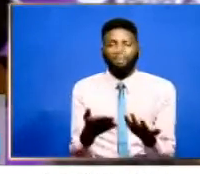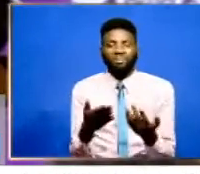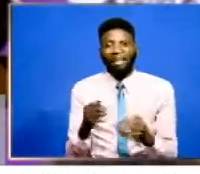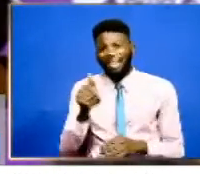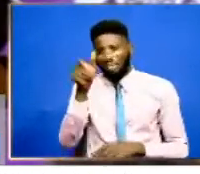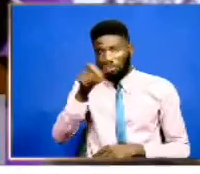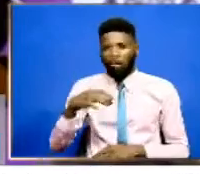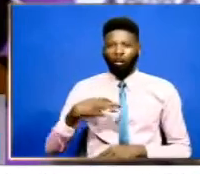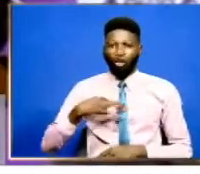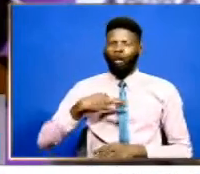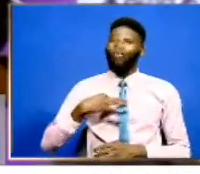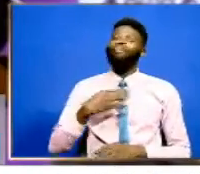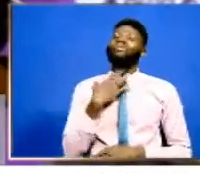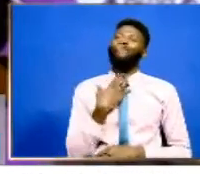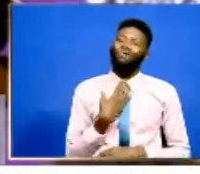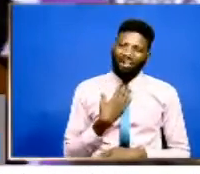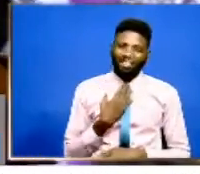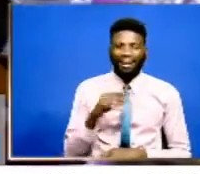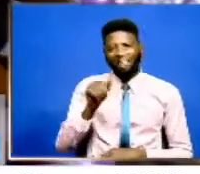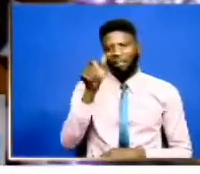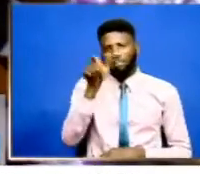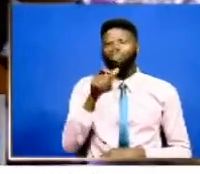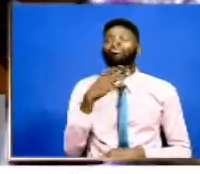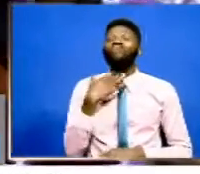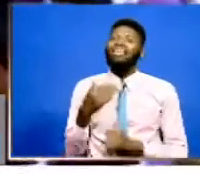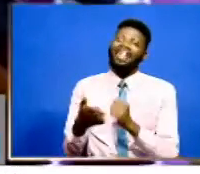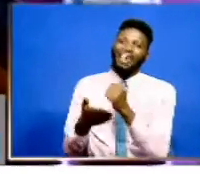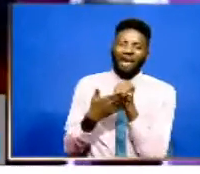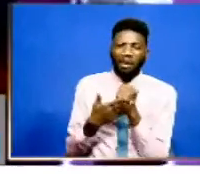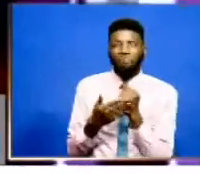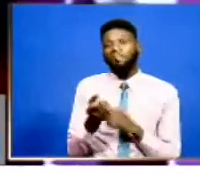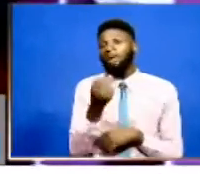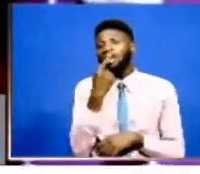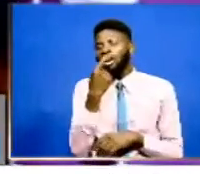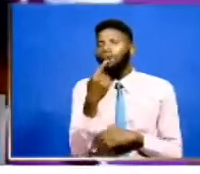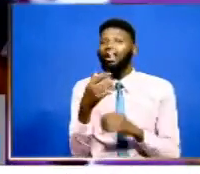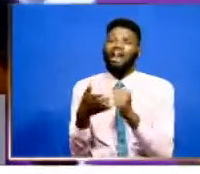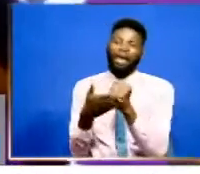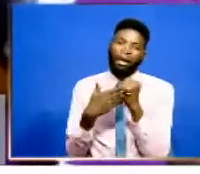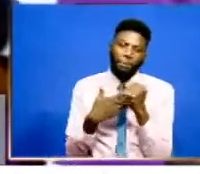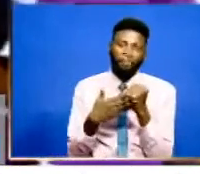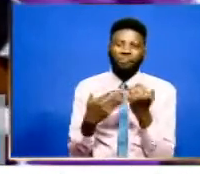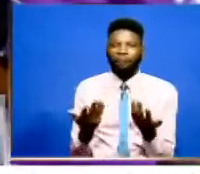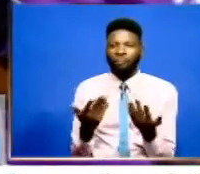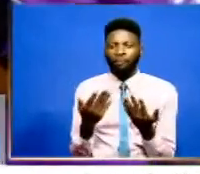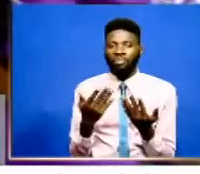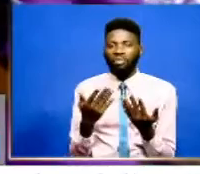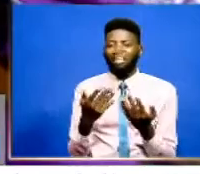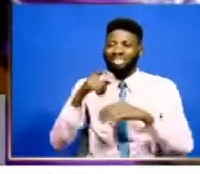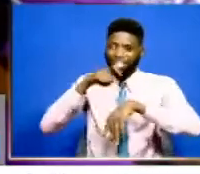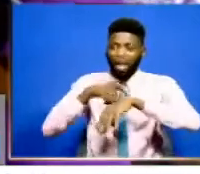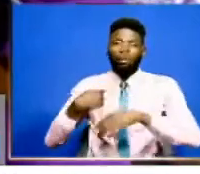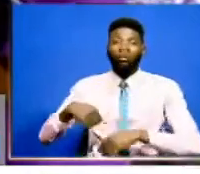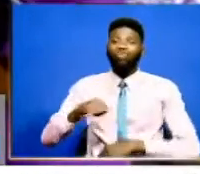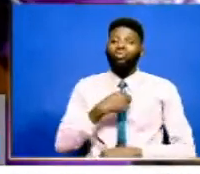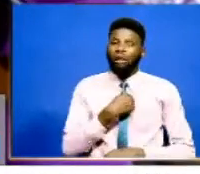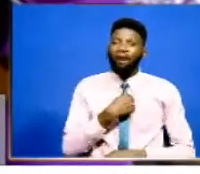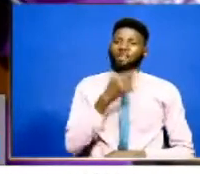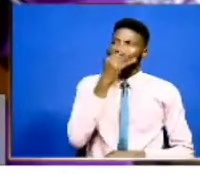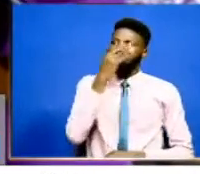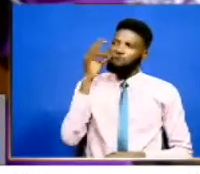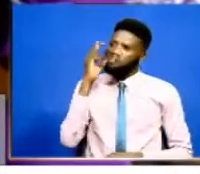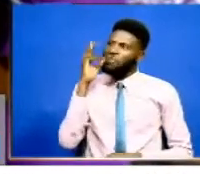clothing. Somebody somewhere needs assistance, medical assistance. Whatever we have fasted, that it may